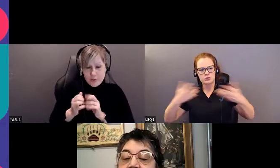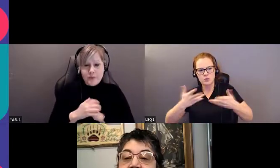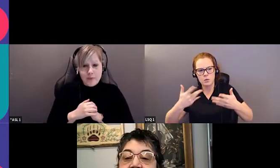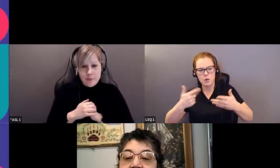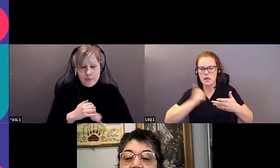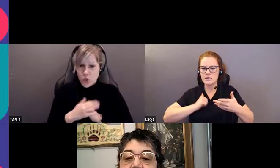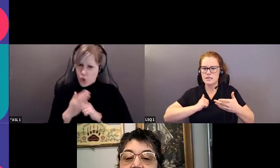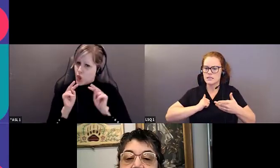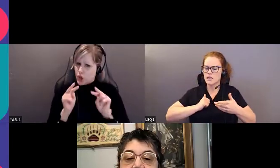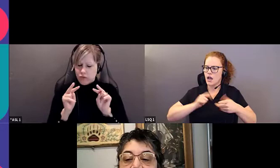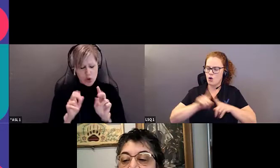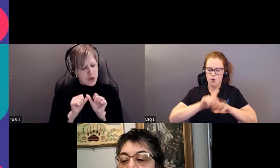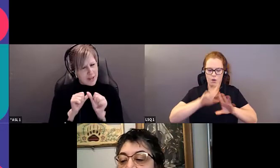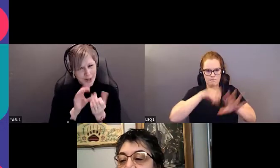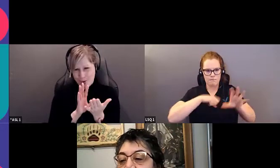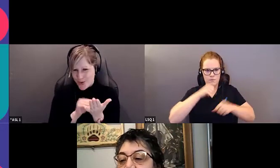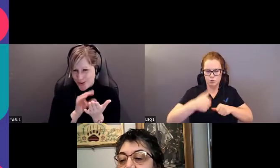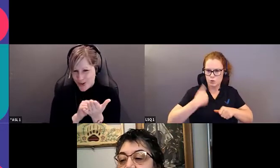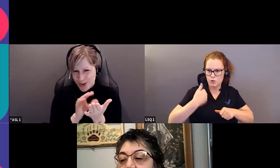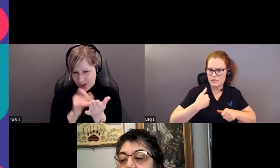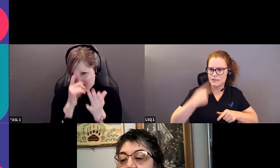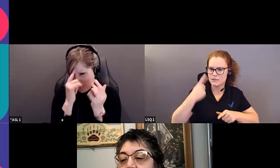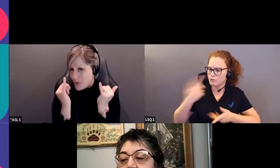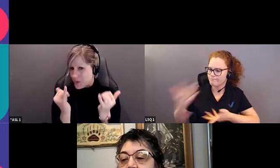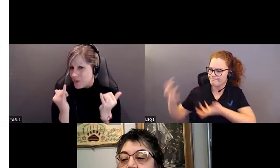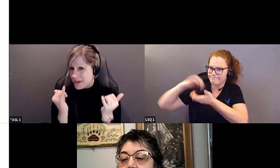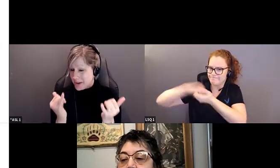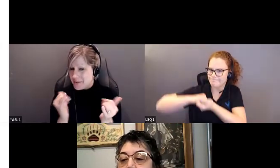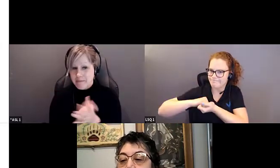learning journey together in this session.